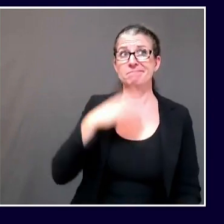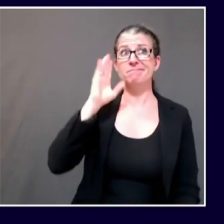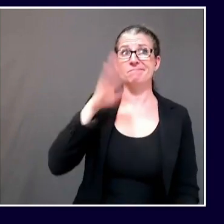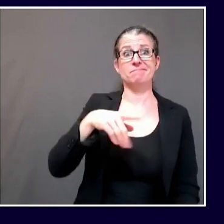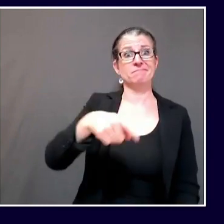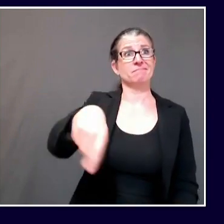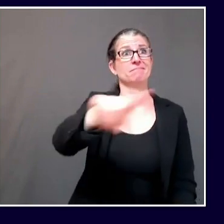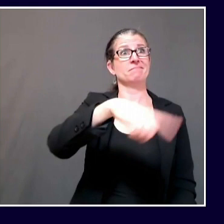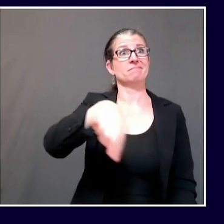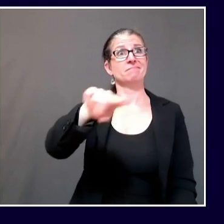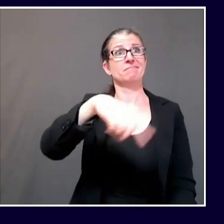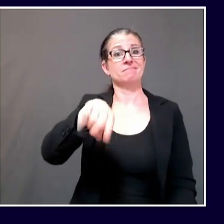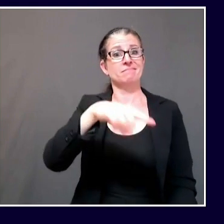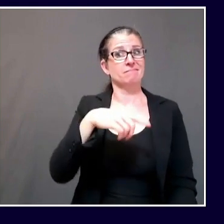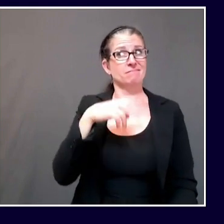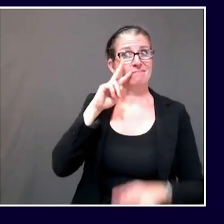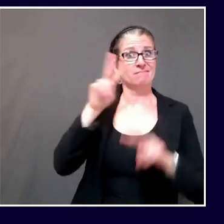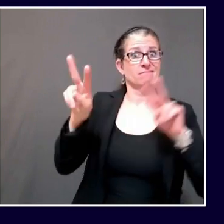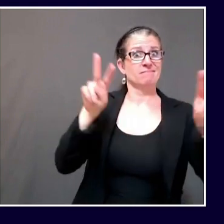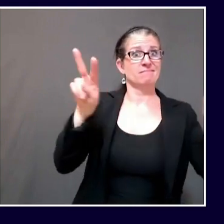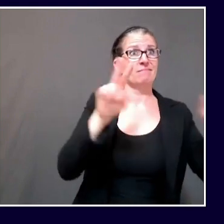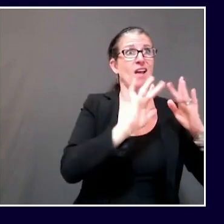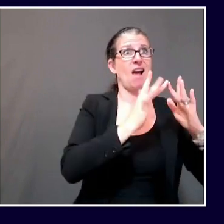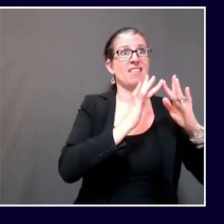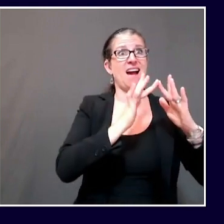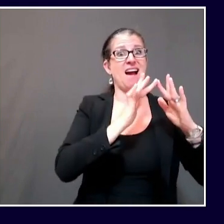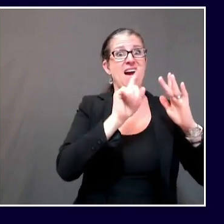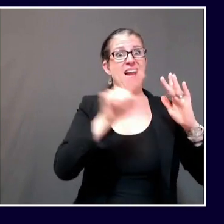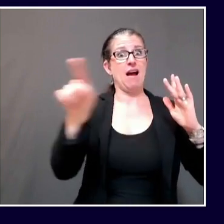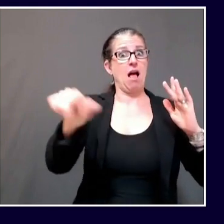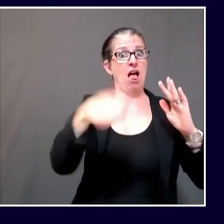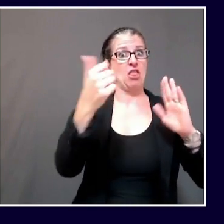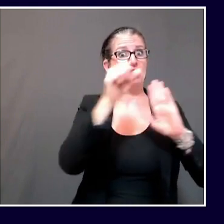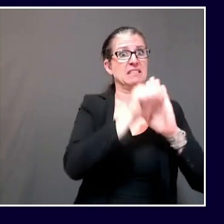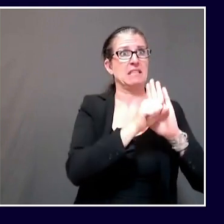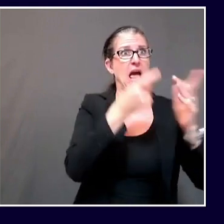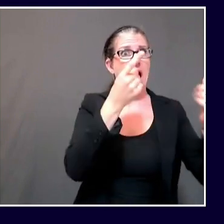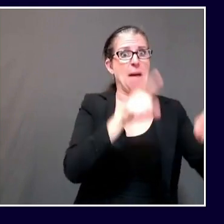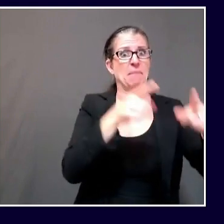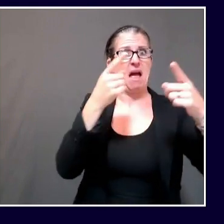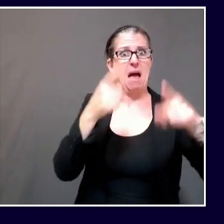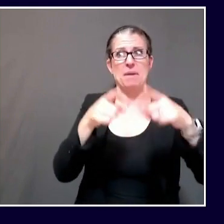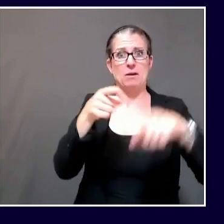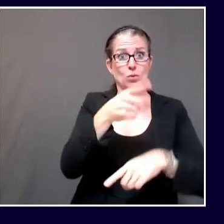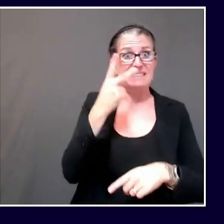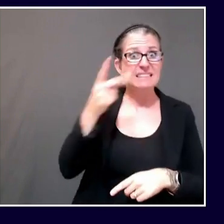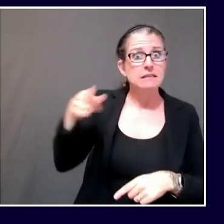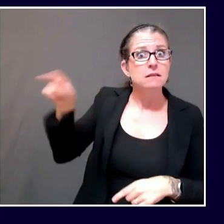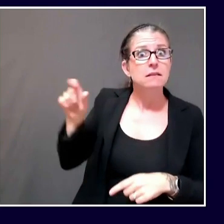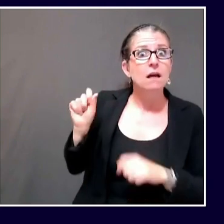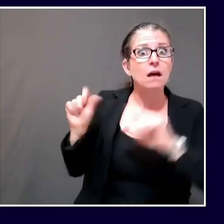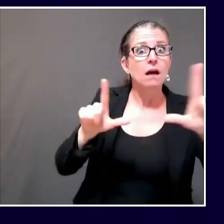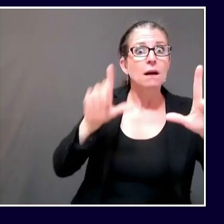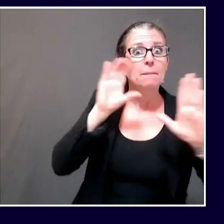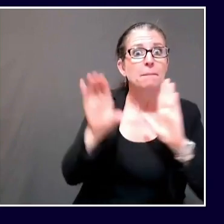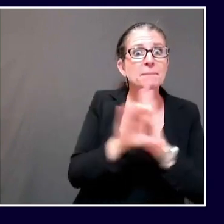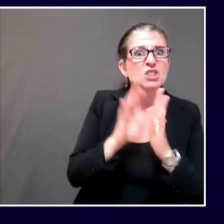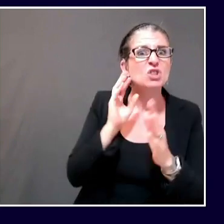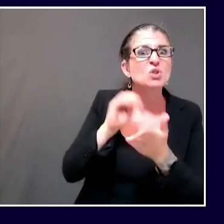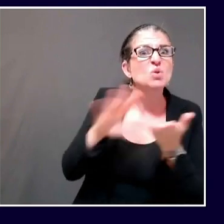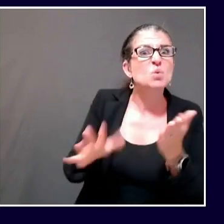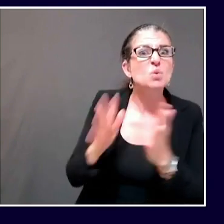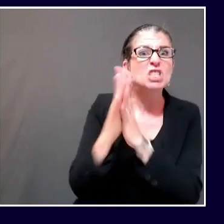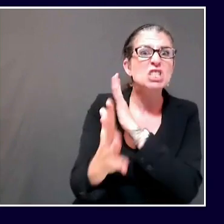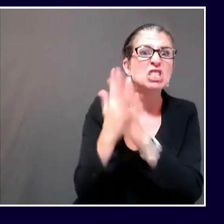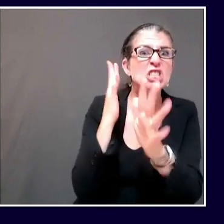other school districts across the country with no students wearing masks. And then they've probably seen a couple of days after that